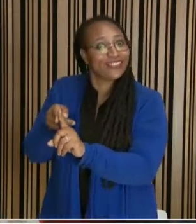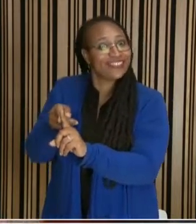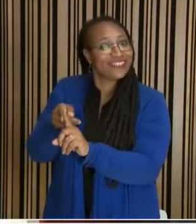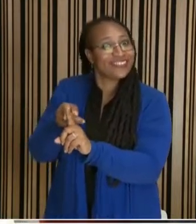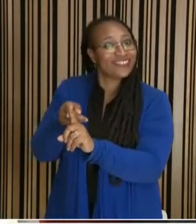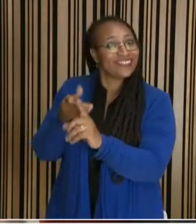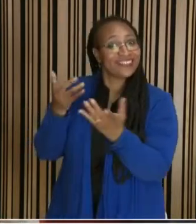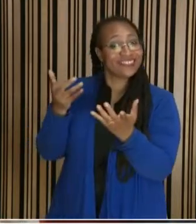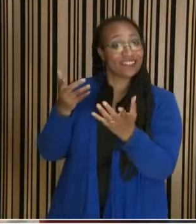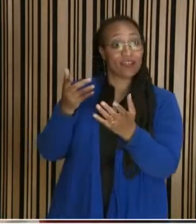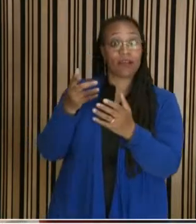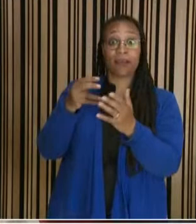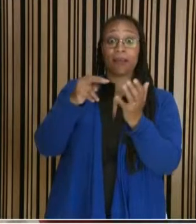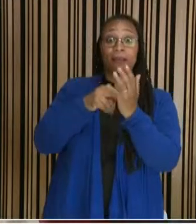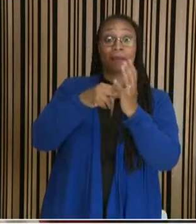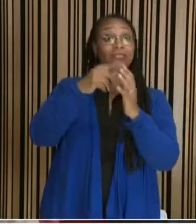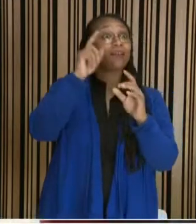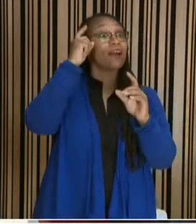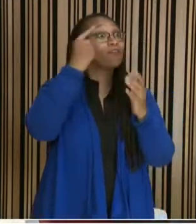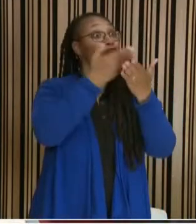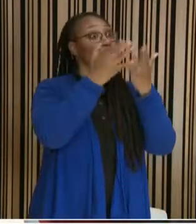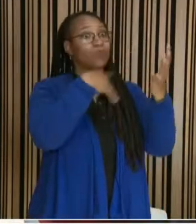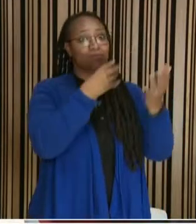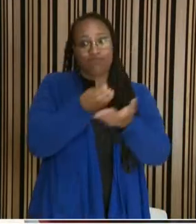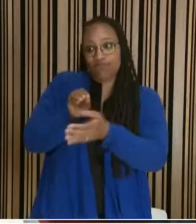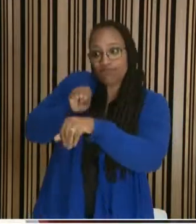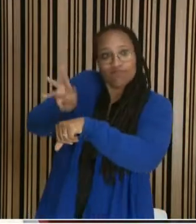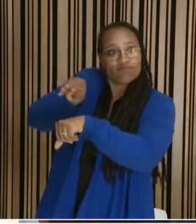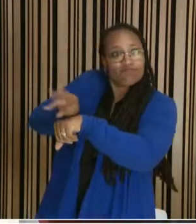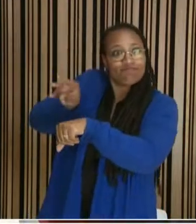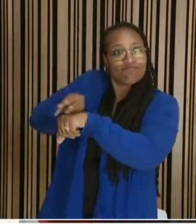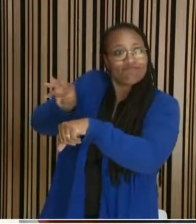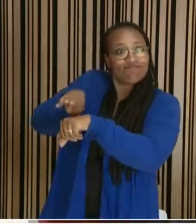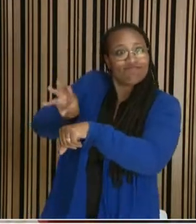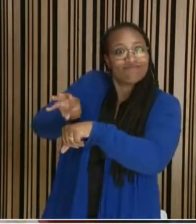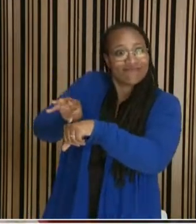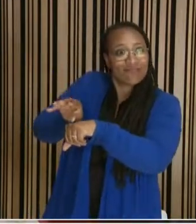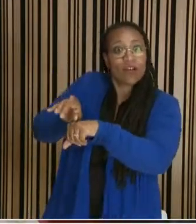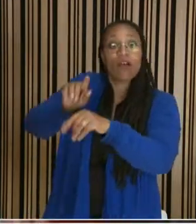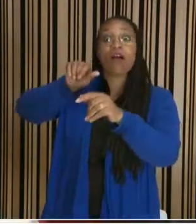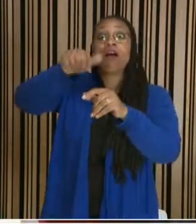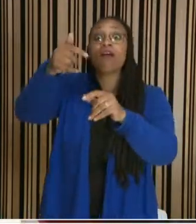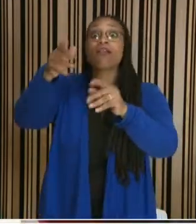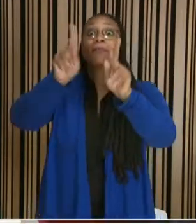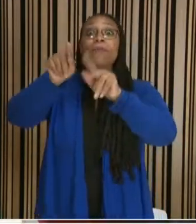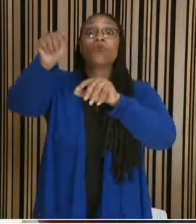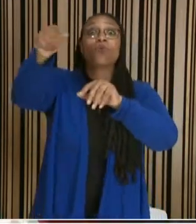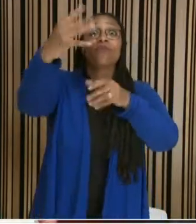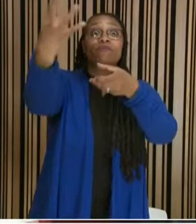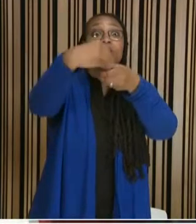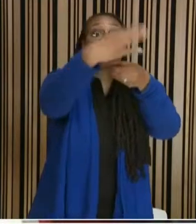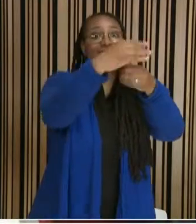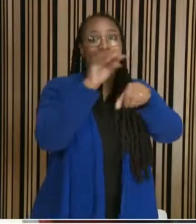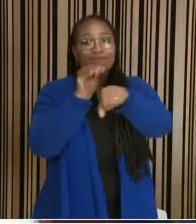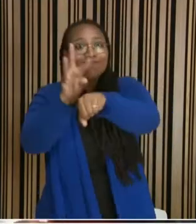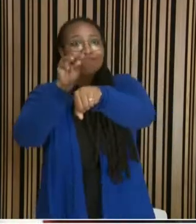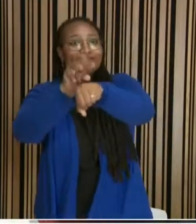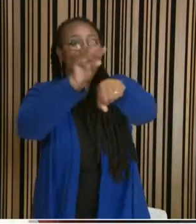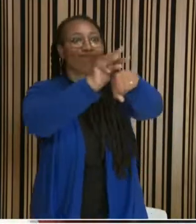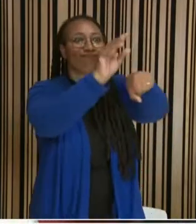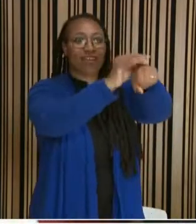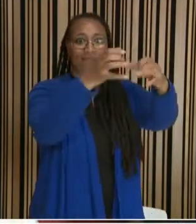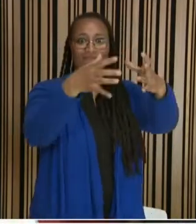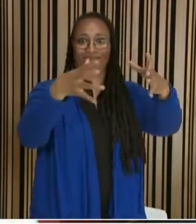not just police, but as an add-on to police to get that visible presence. So for example, you know, we